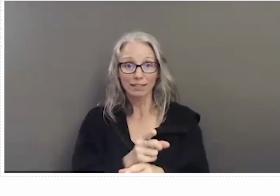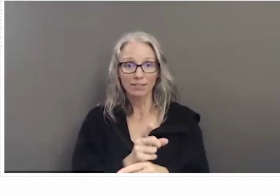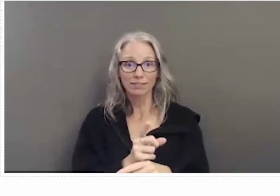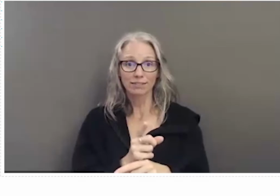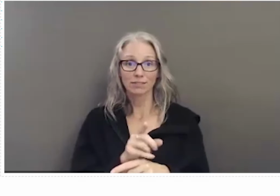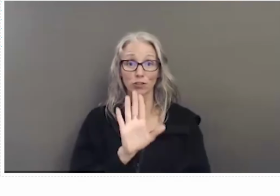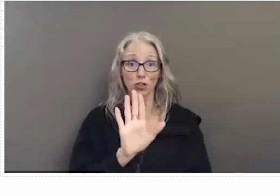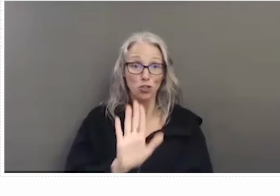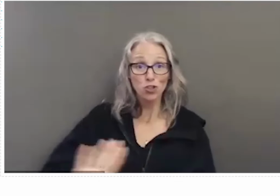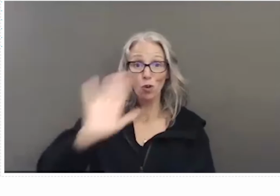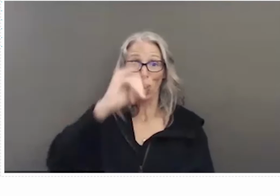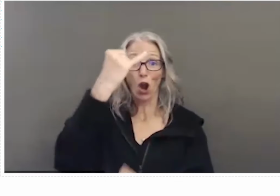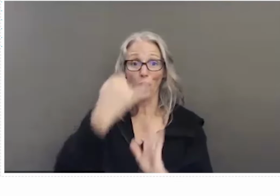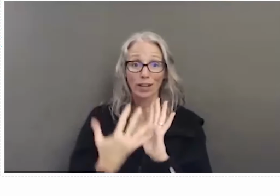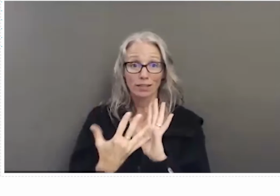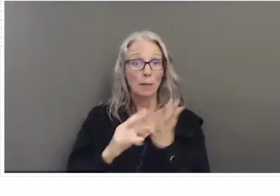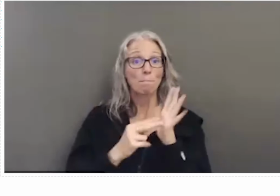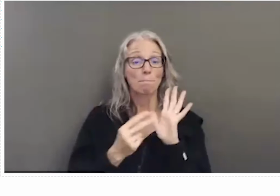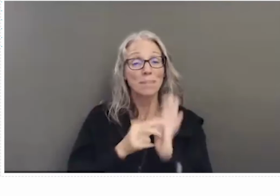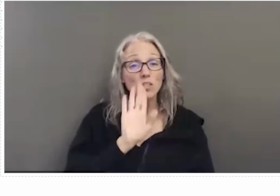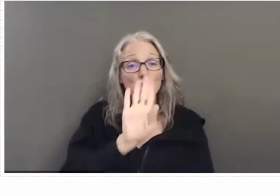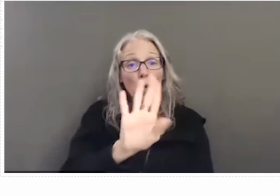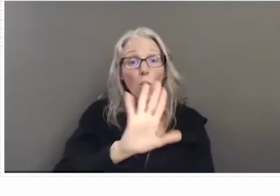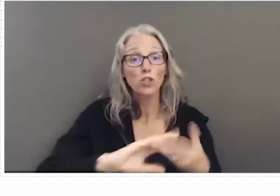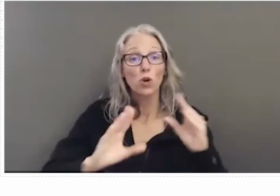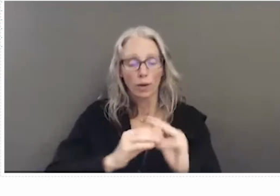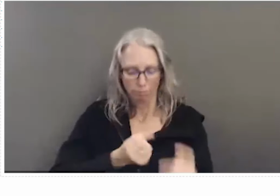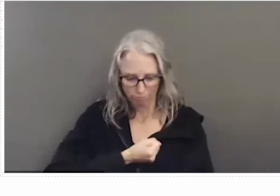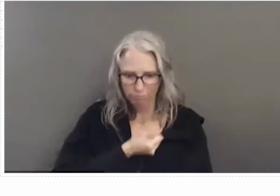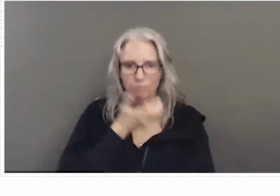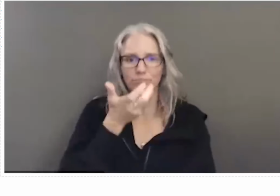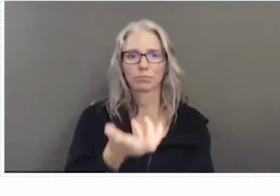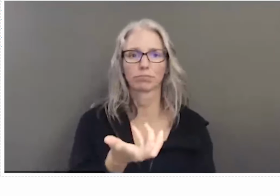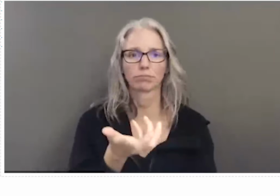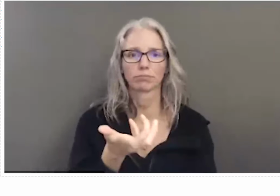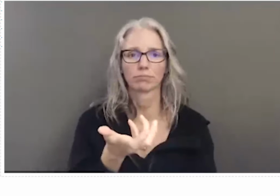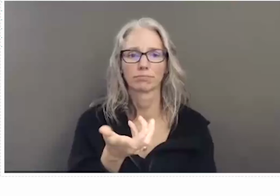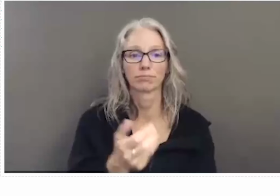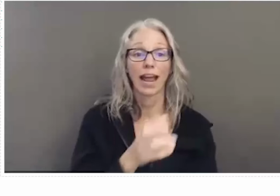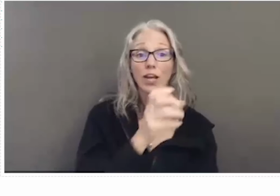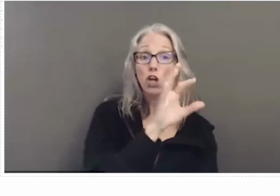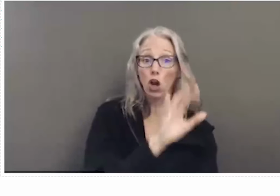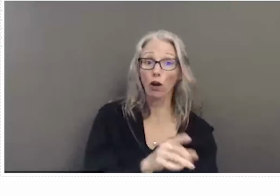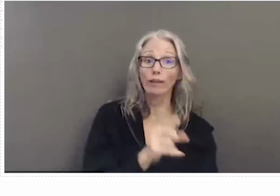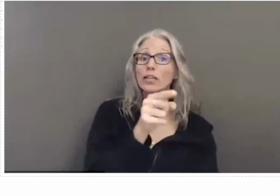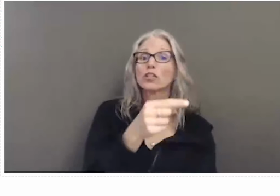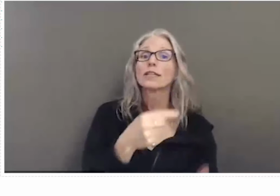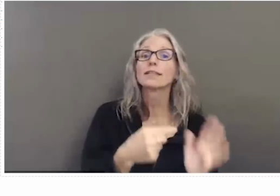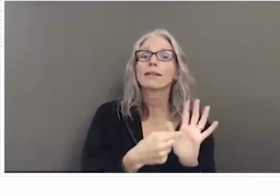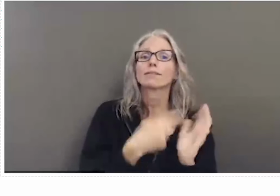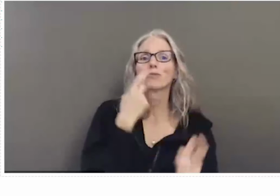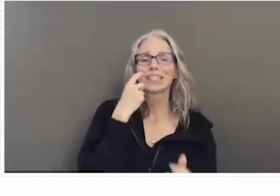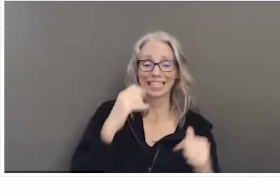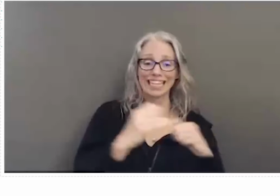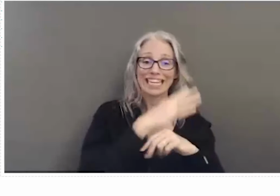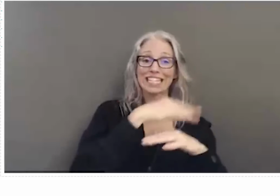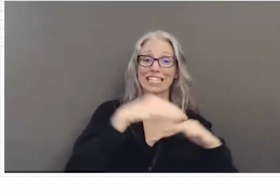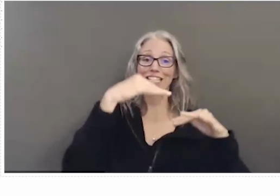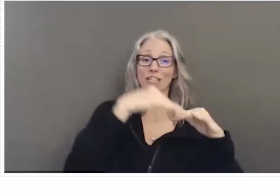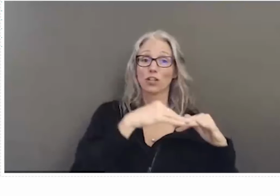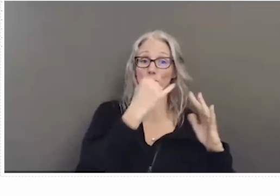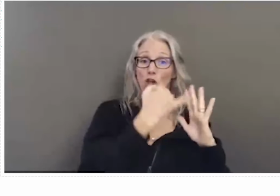you're connecting with a sponsor, as Carly's saying, a specific story. They're connecting a glamorous artist with a beauty product,